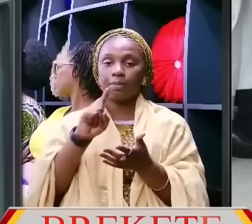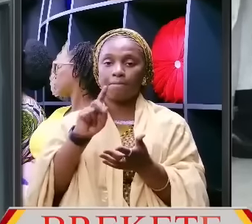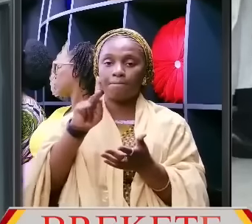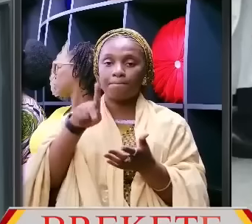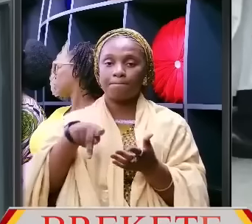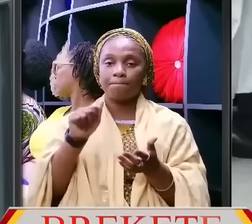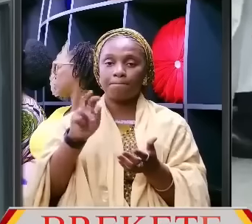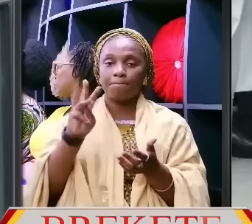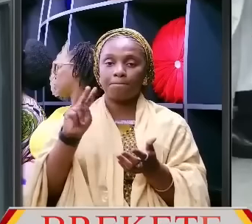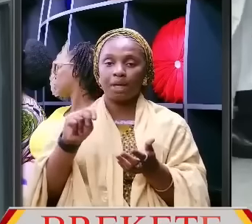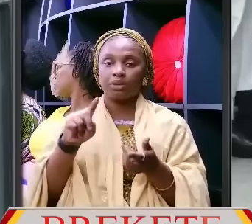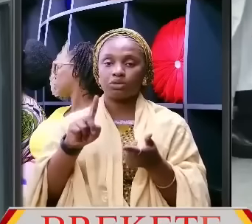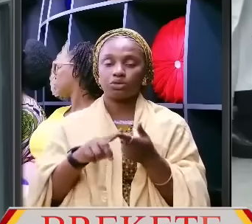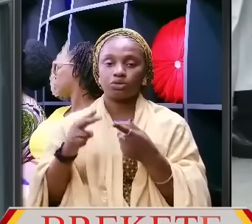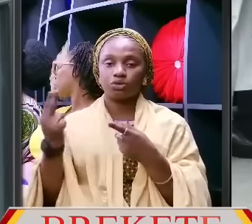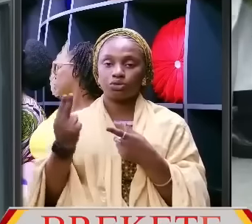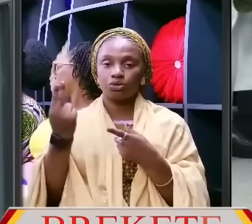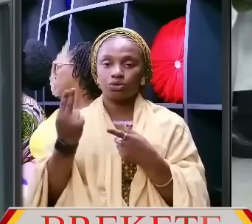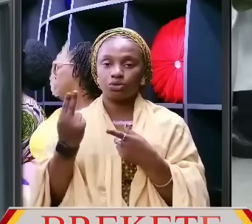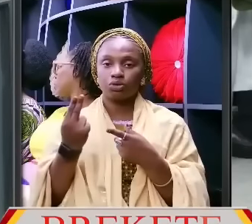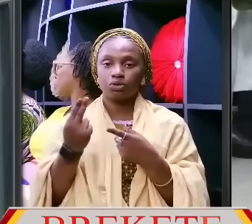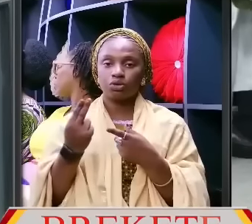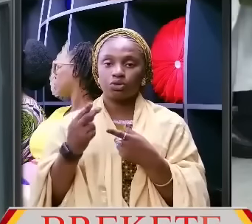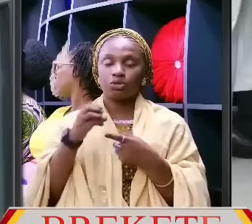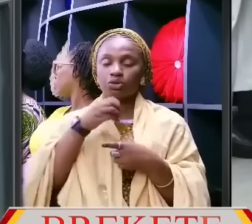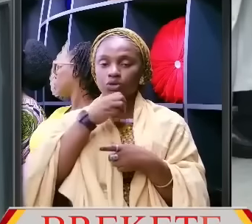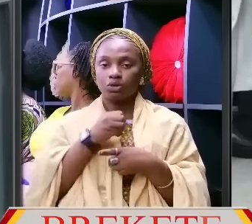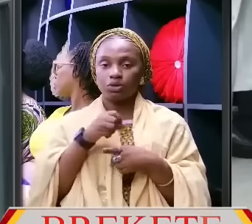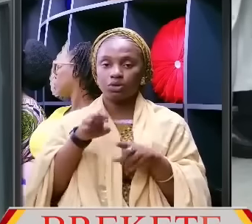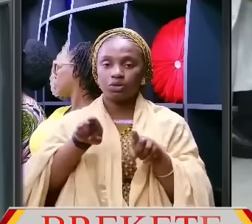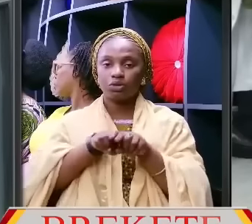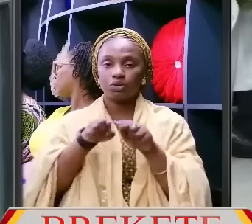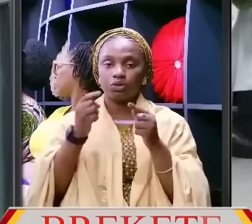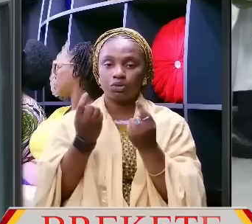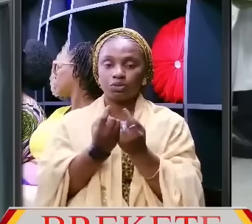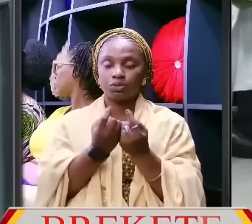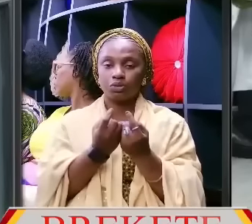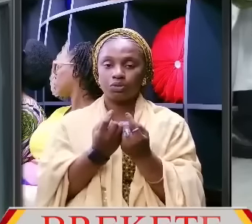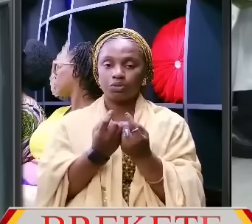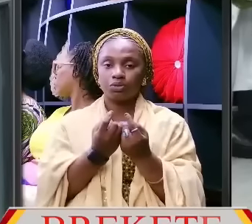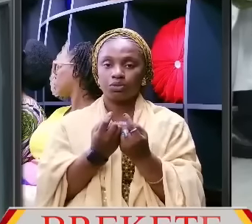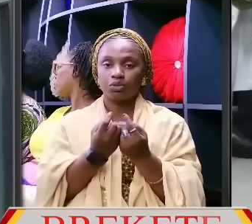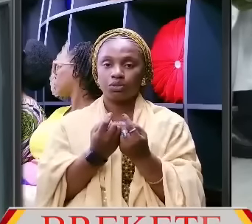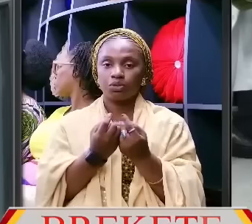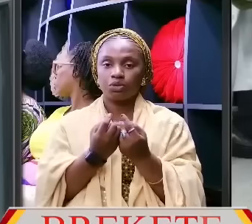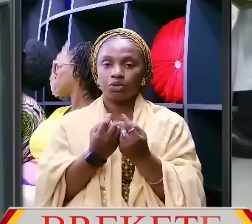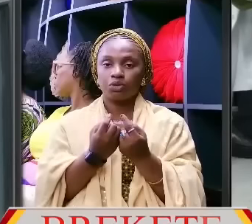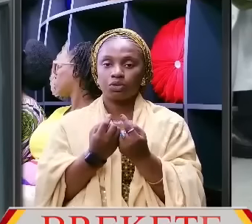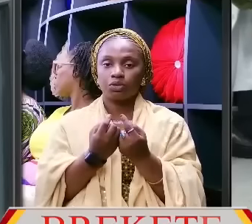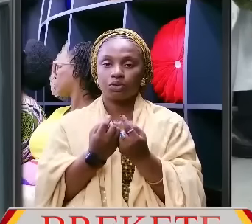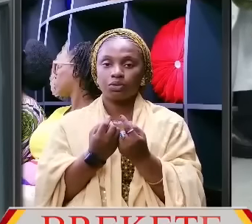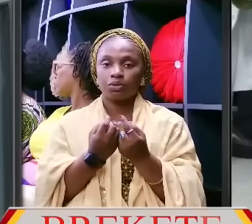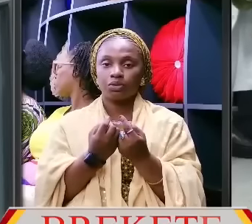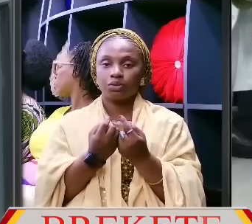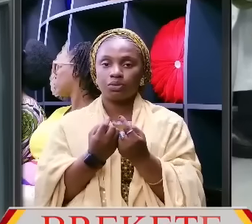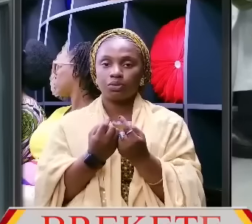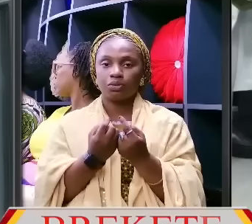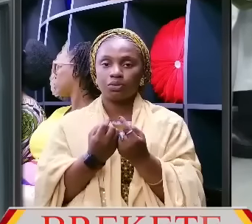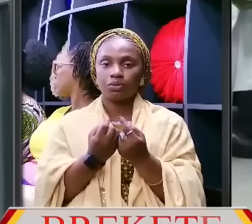die, see where he keep us inside the crown. Now then we, the money day,